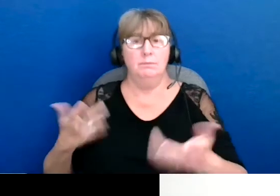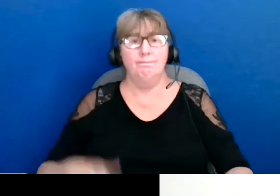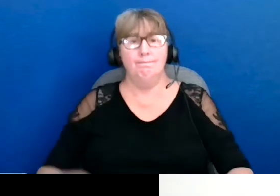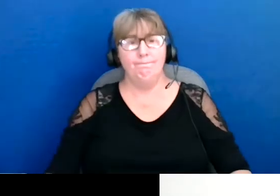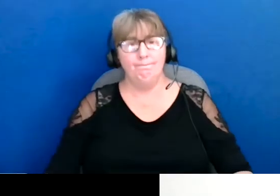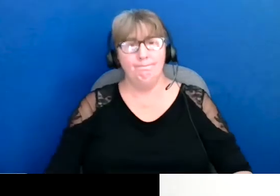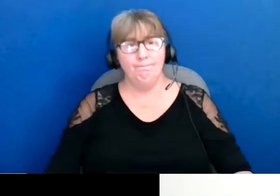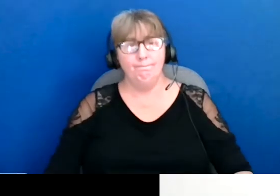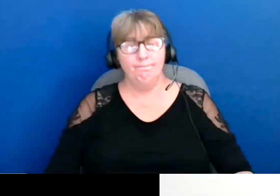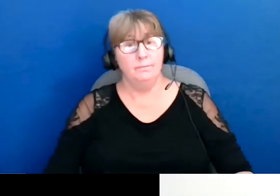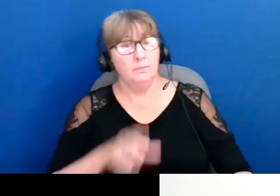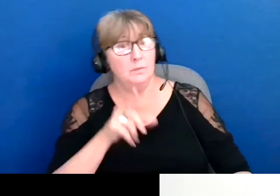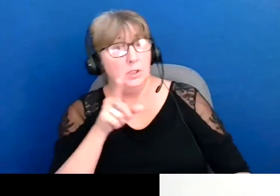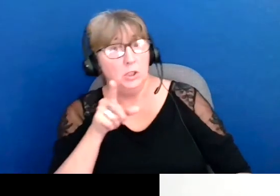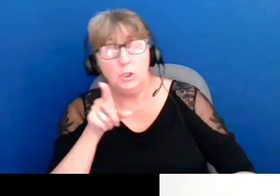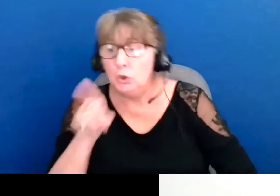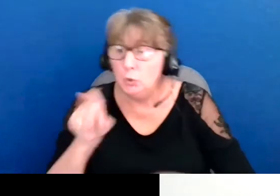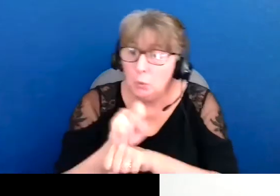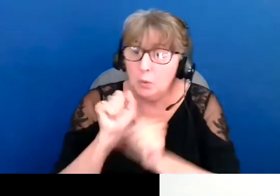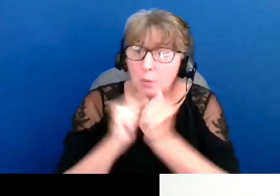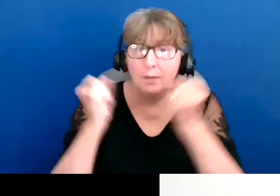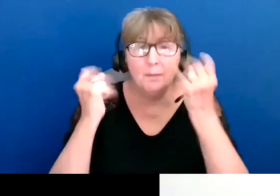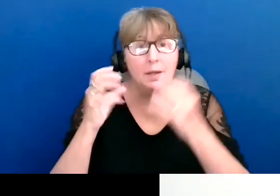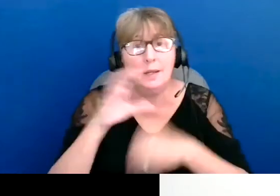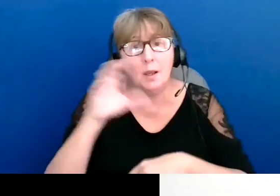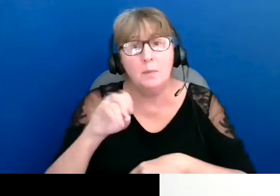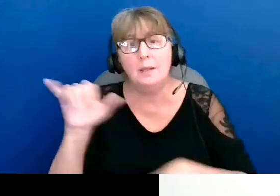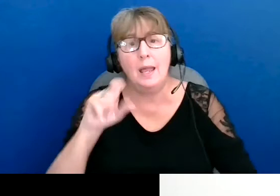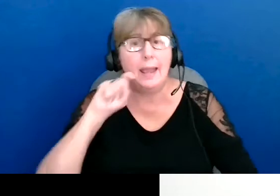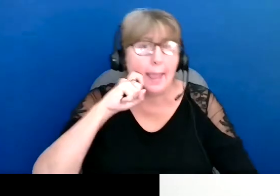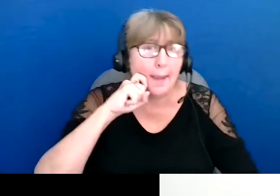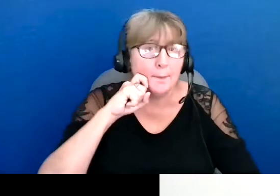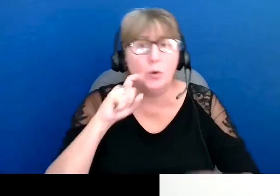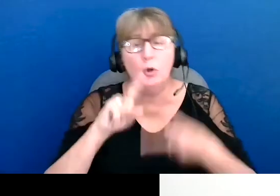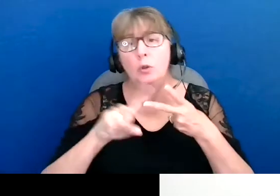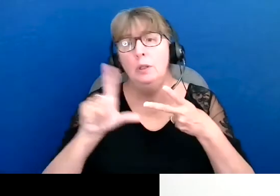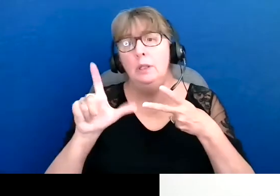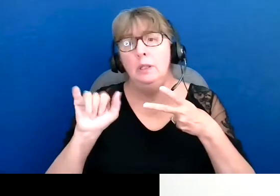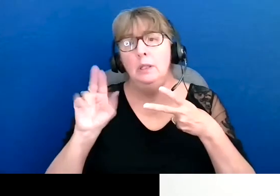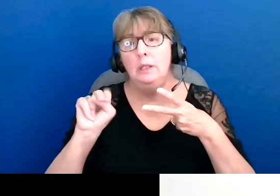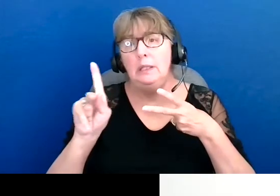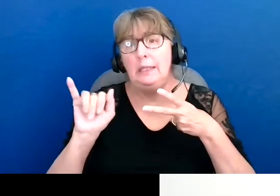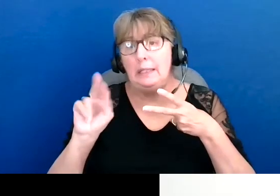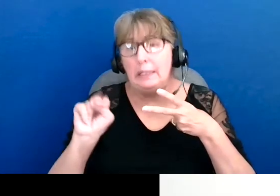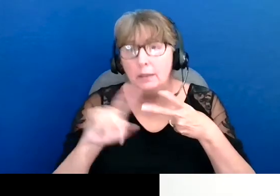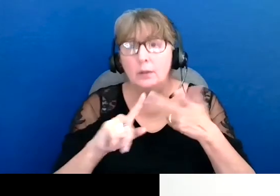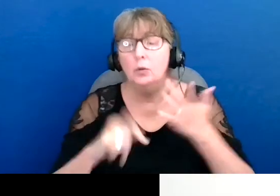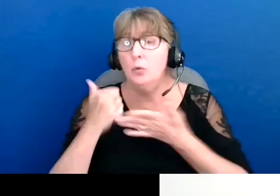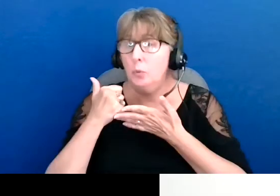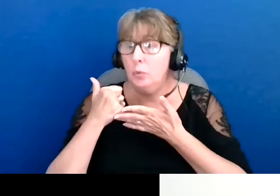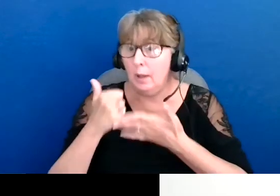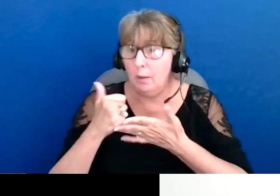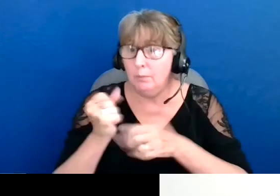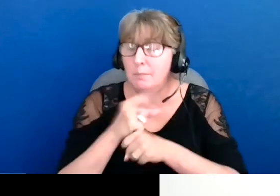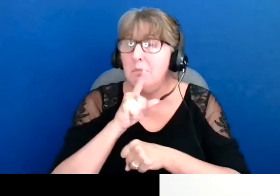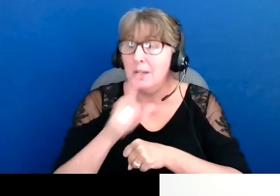And you work with a lot of companies like Apple and LinkedIn to make sure they're building accessible technology. Can you tell me more about